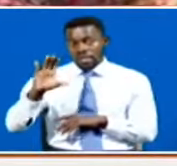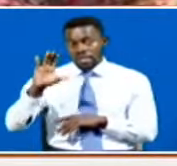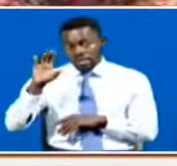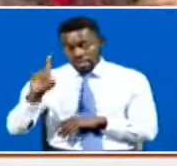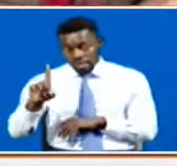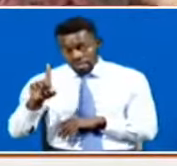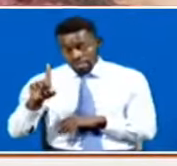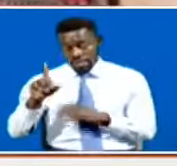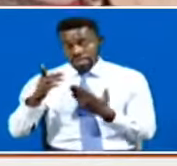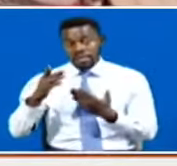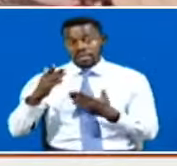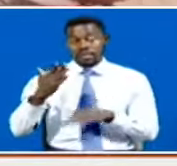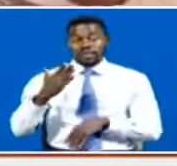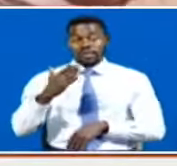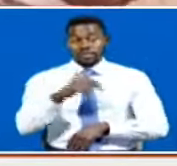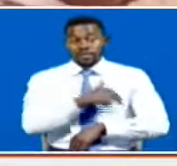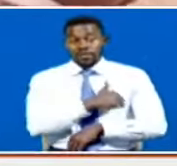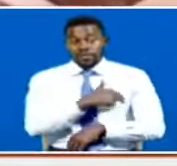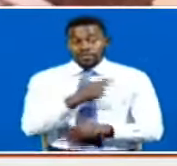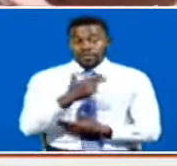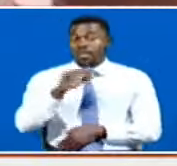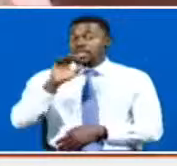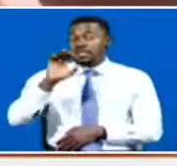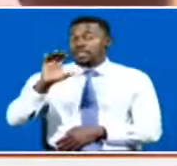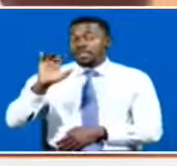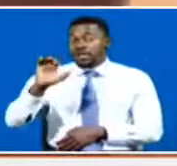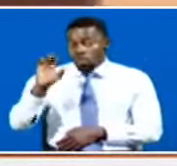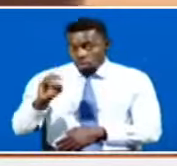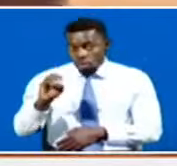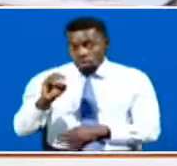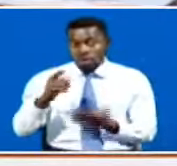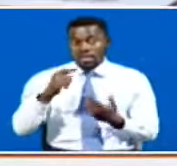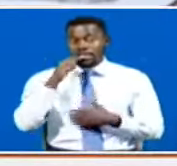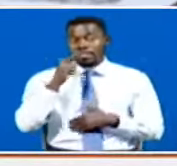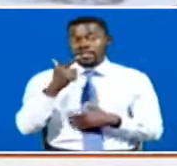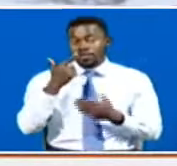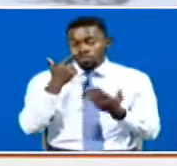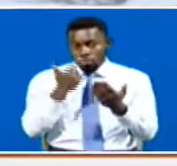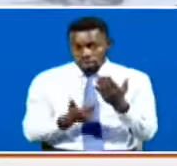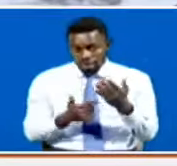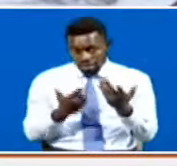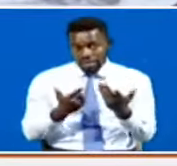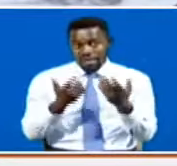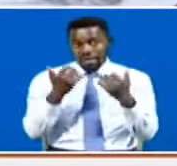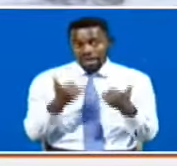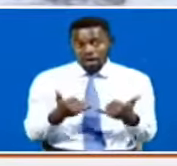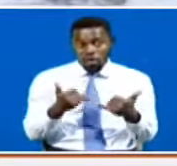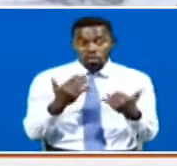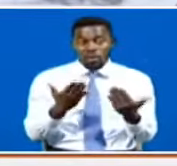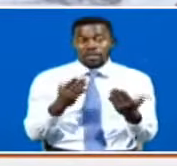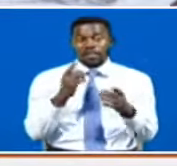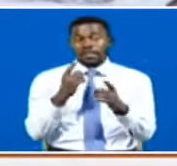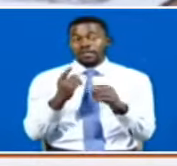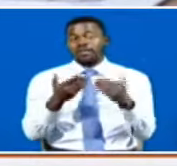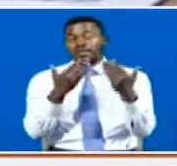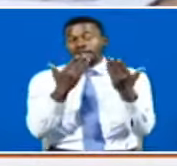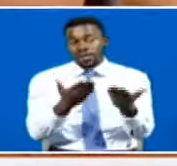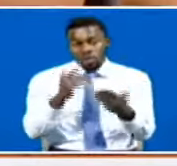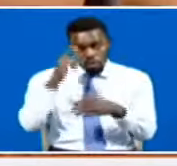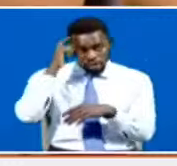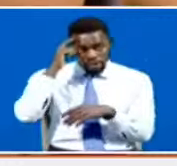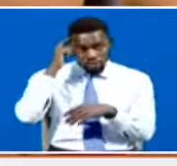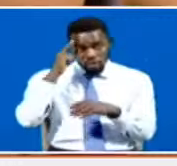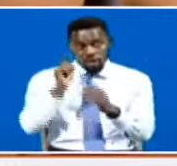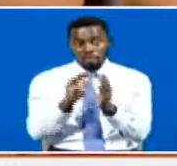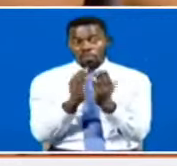Development Chief Executive Officer Charles Ongondo says publishers have already submitted manuscripts for review. The